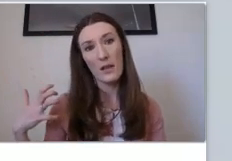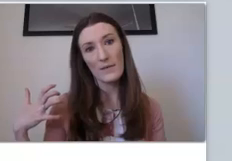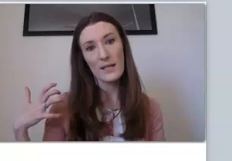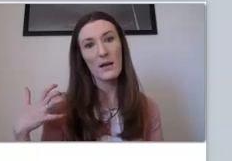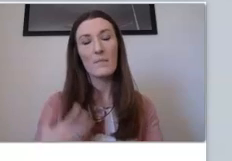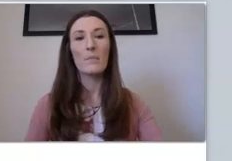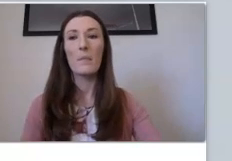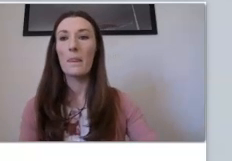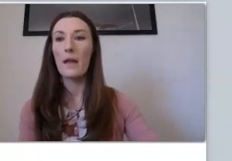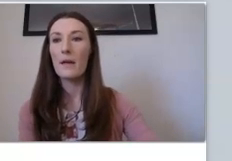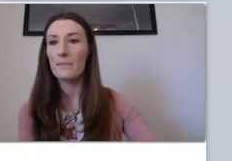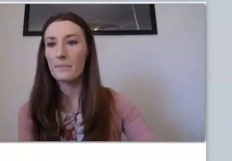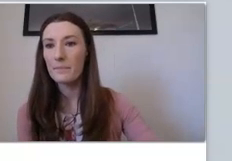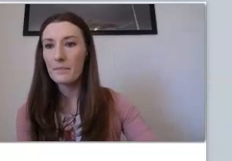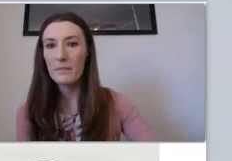it's on the left